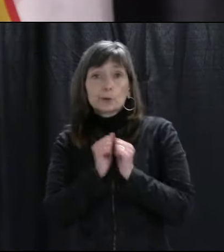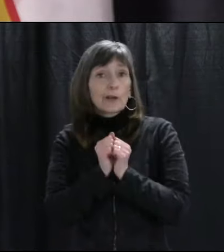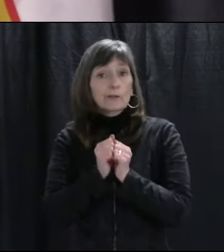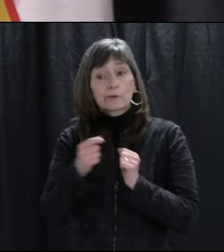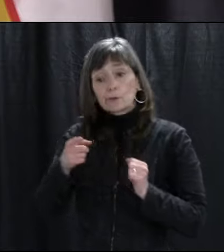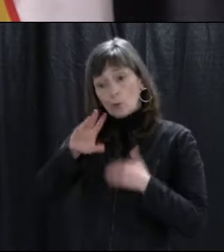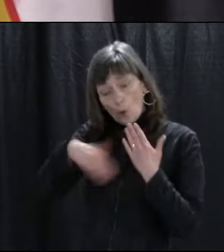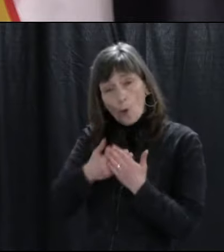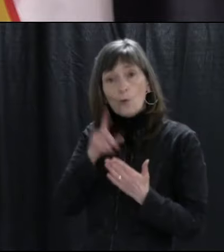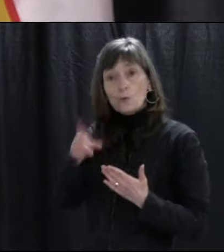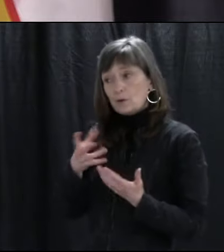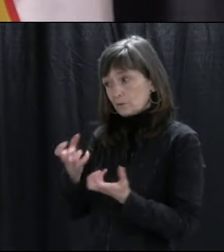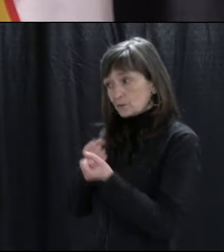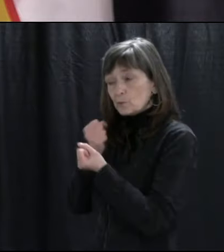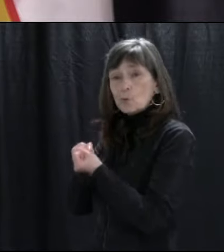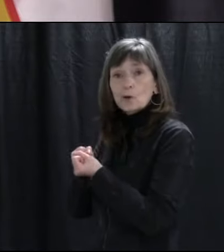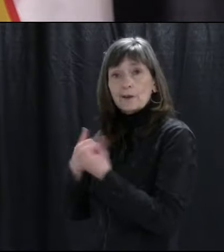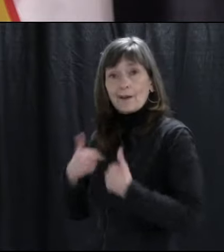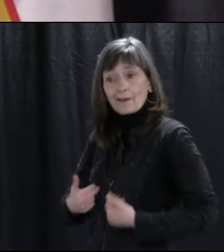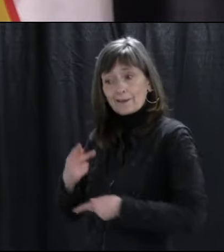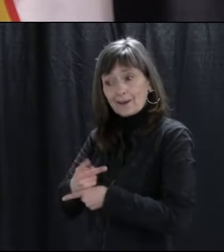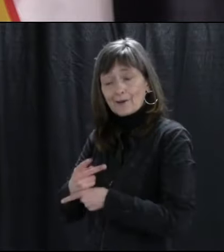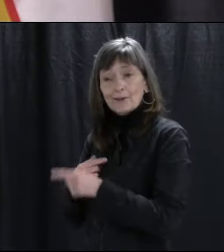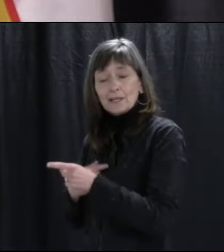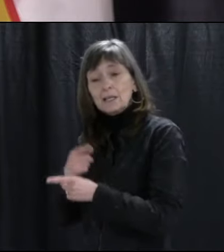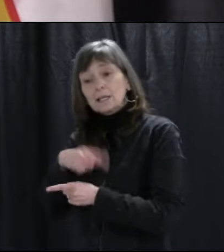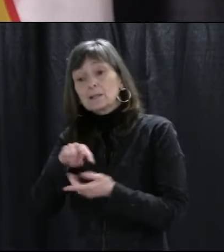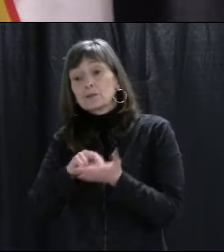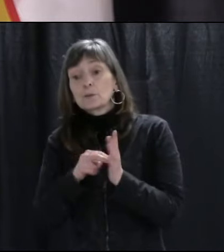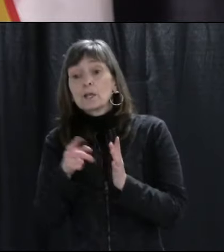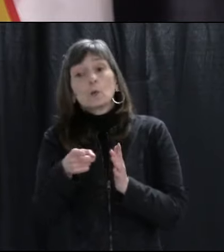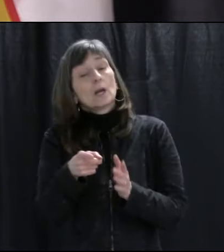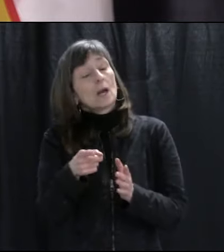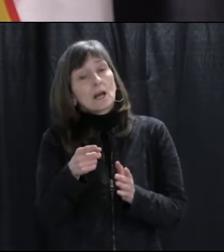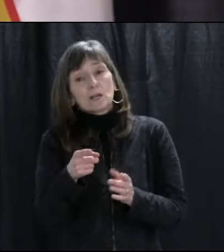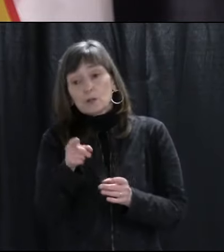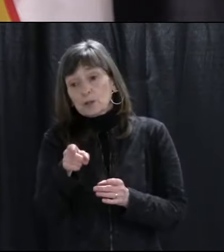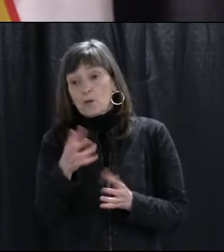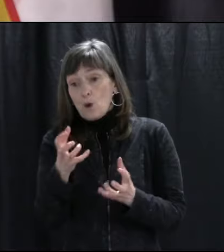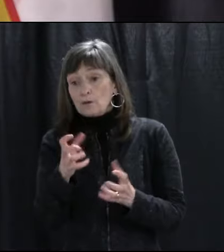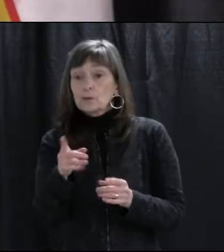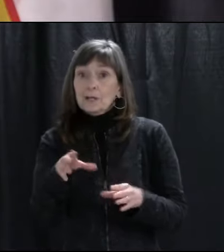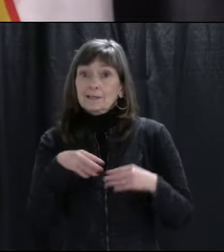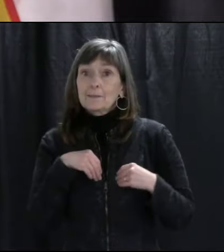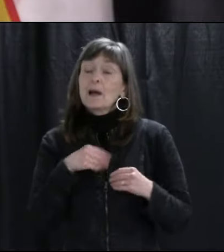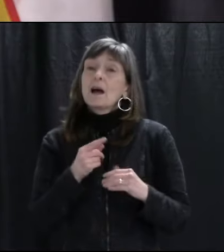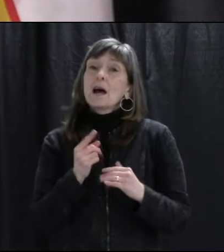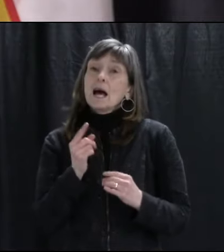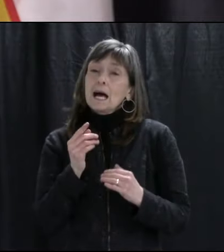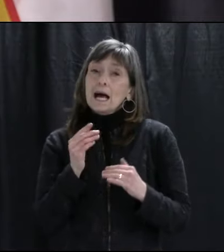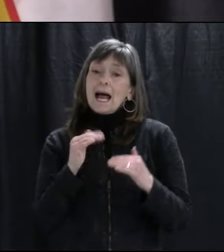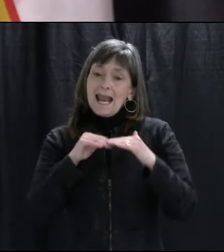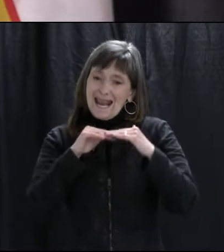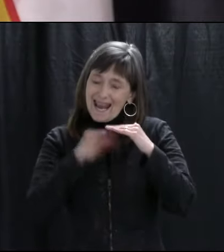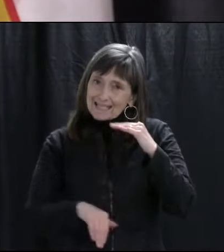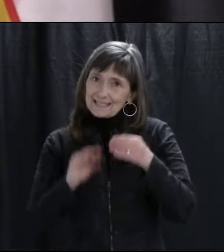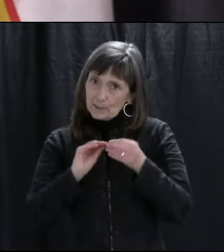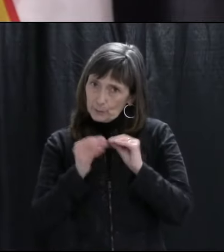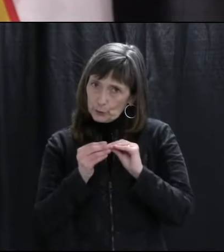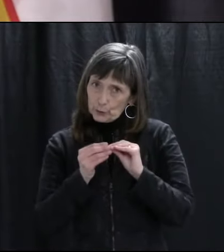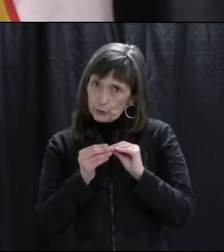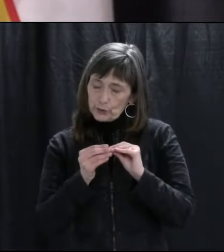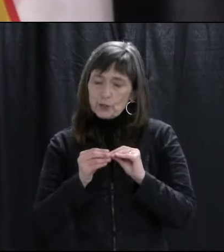workers and others in the future, is that they take, on a reduced capacity, children up to age 13 to support our